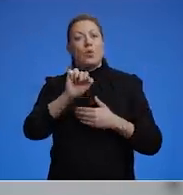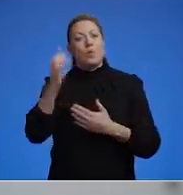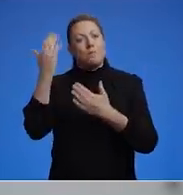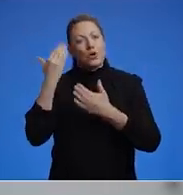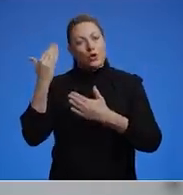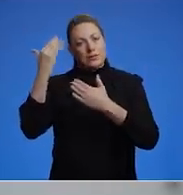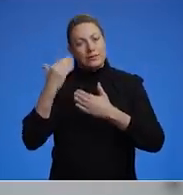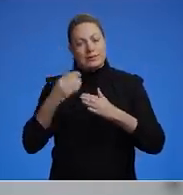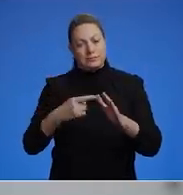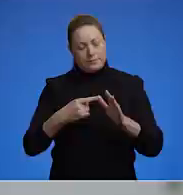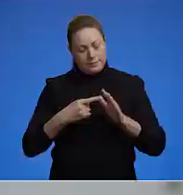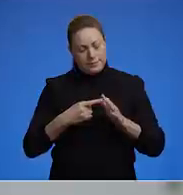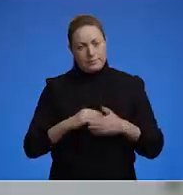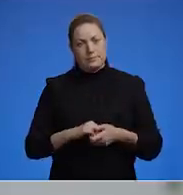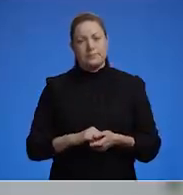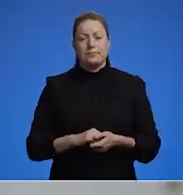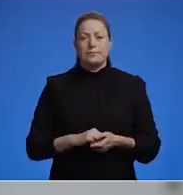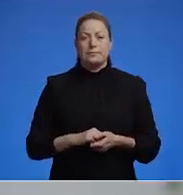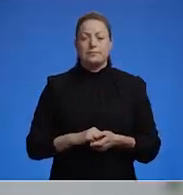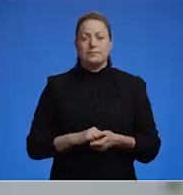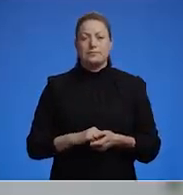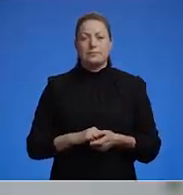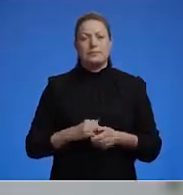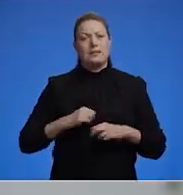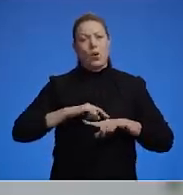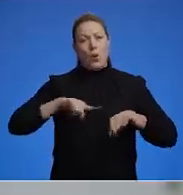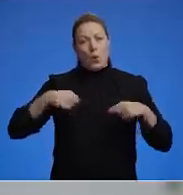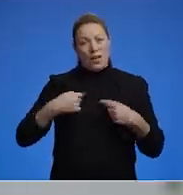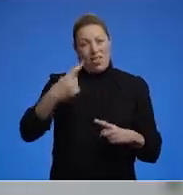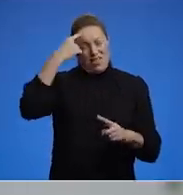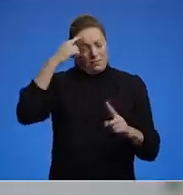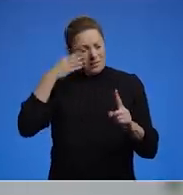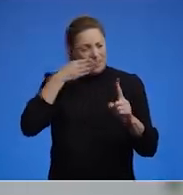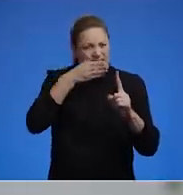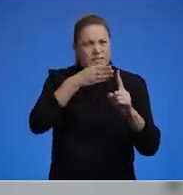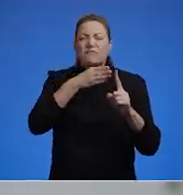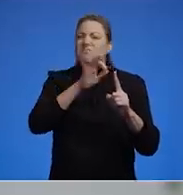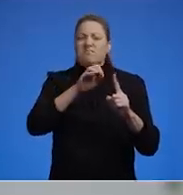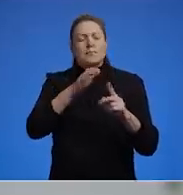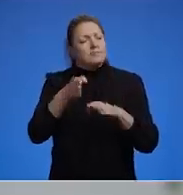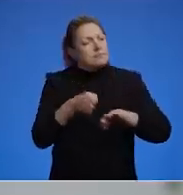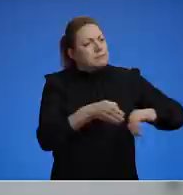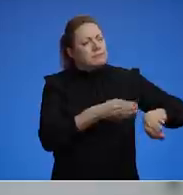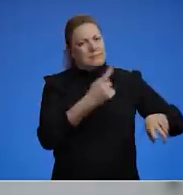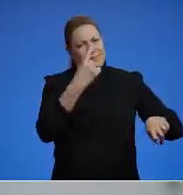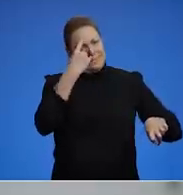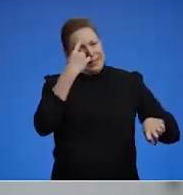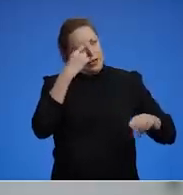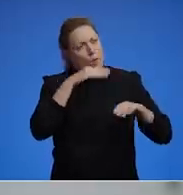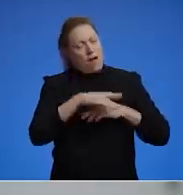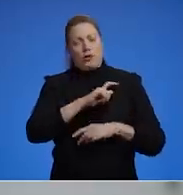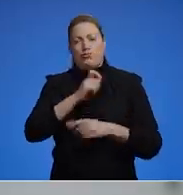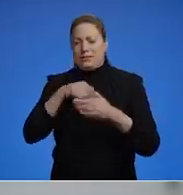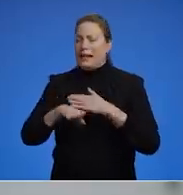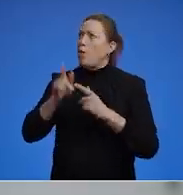In your mercy, Lord, hear our prayer. That we will put aside ambition and evil desires and